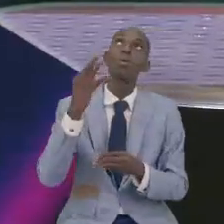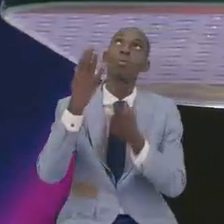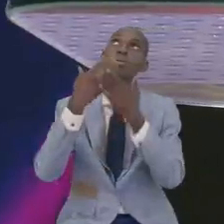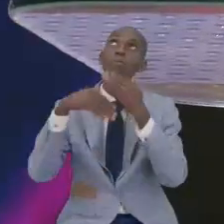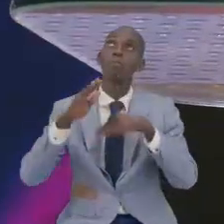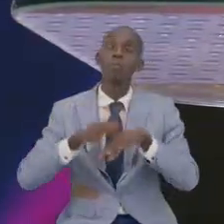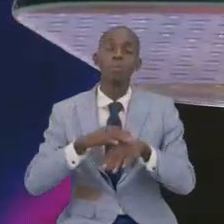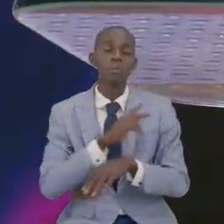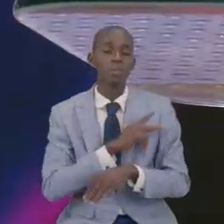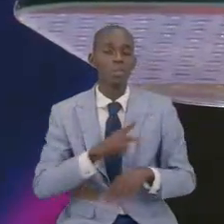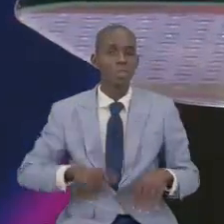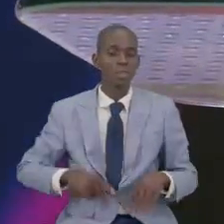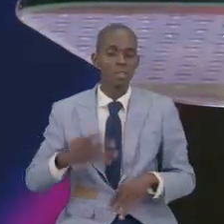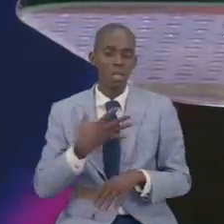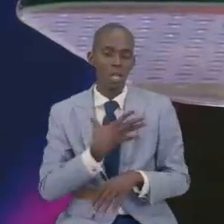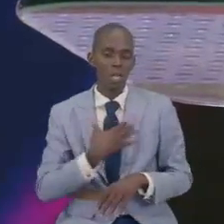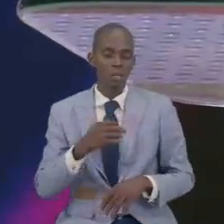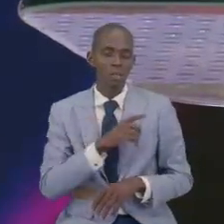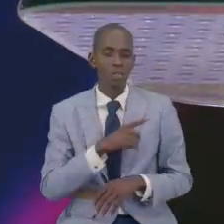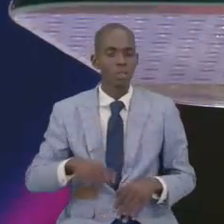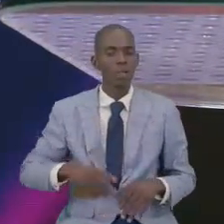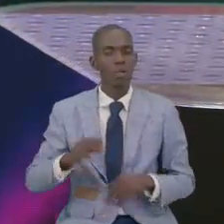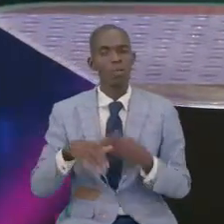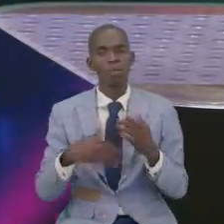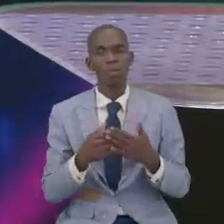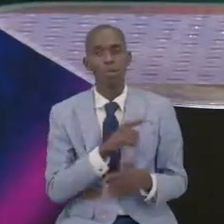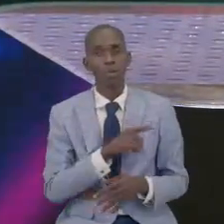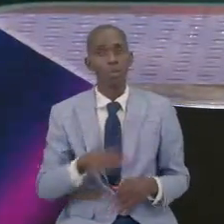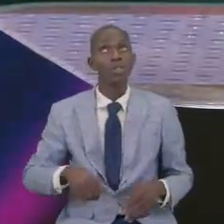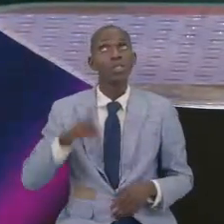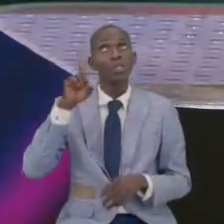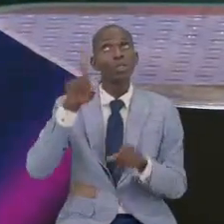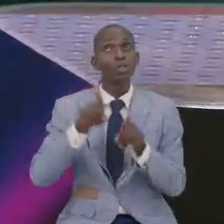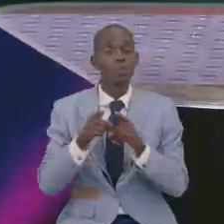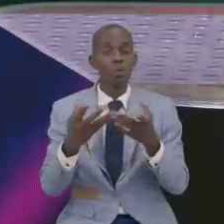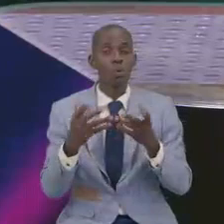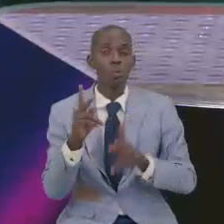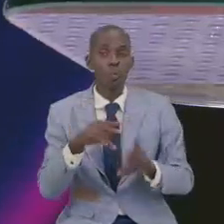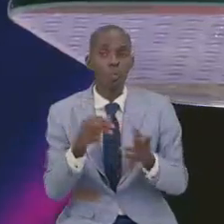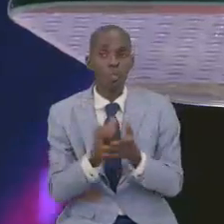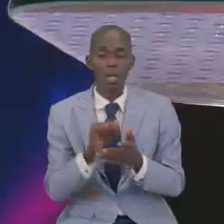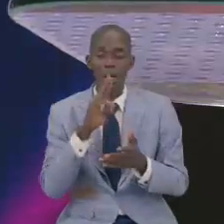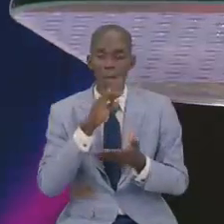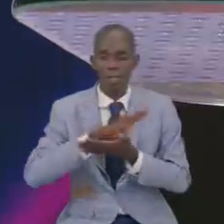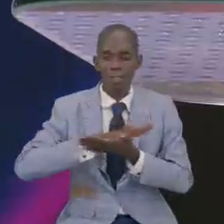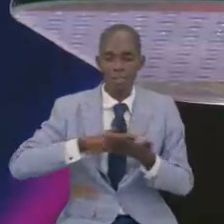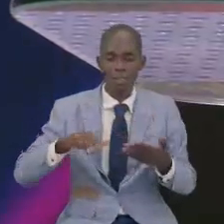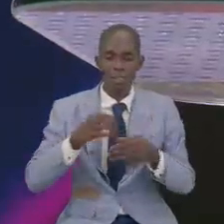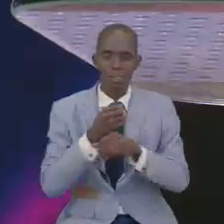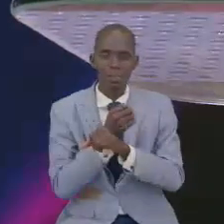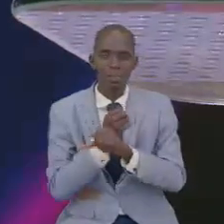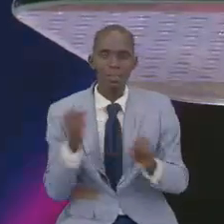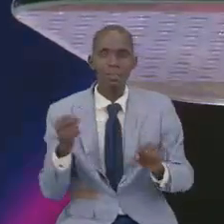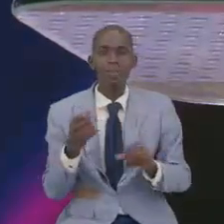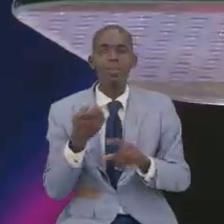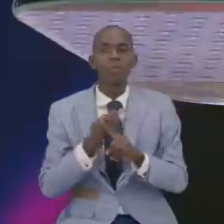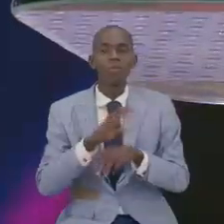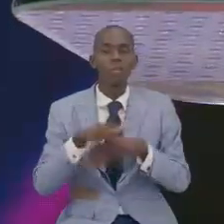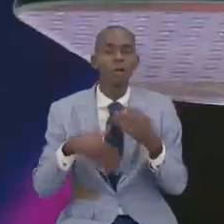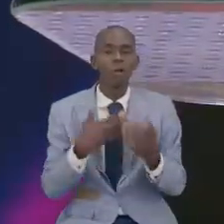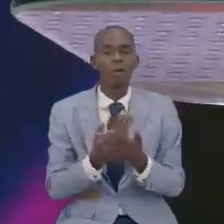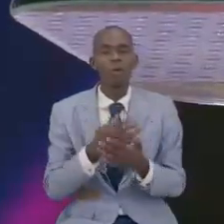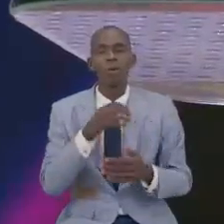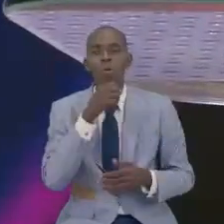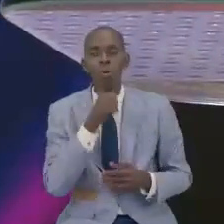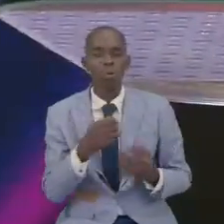kings and the Lord of lords, he wants people that are saved and that are cleansed from their old living in sin.